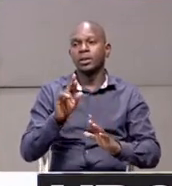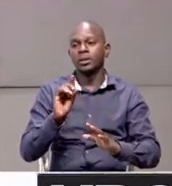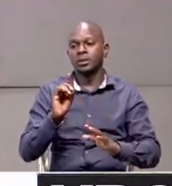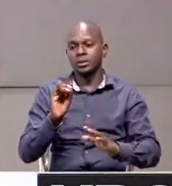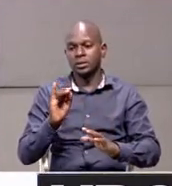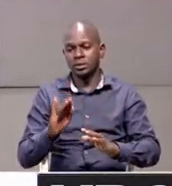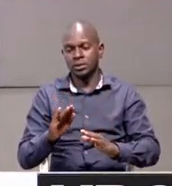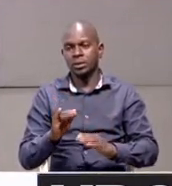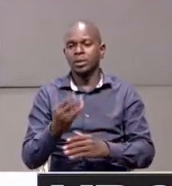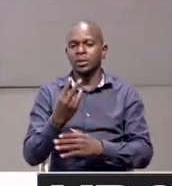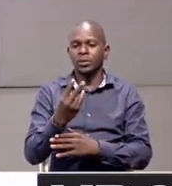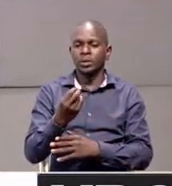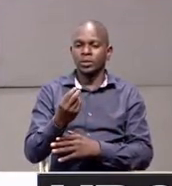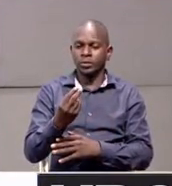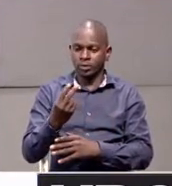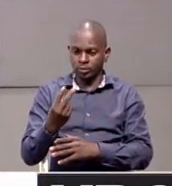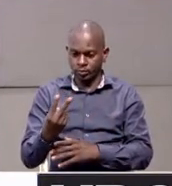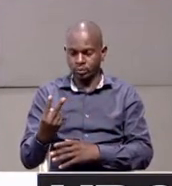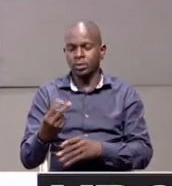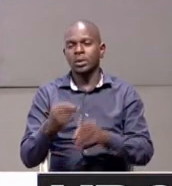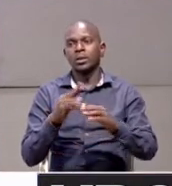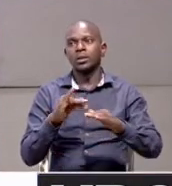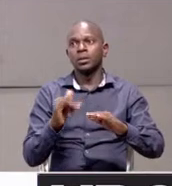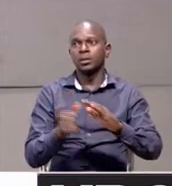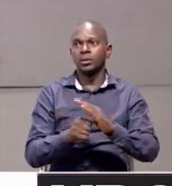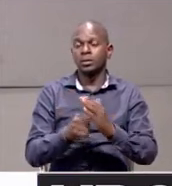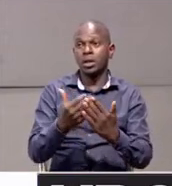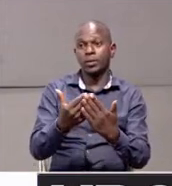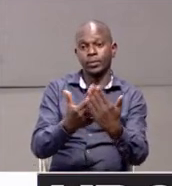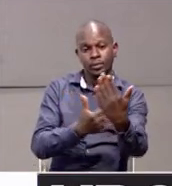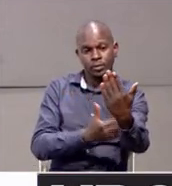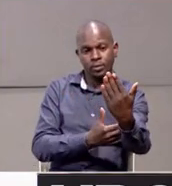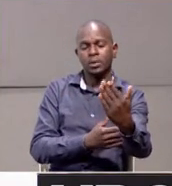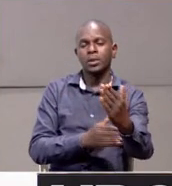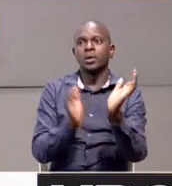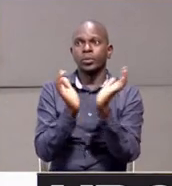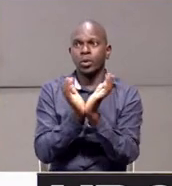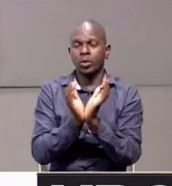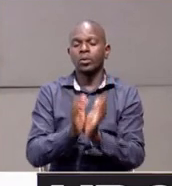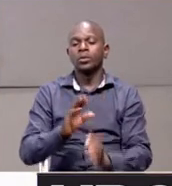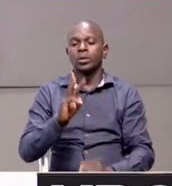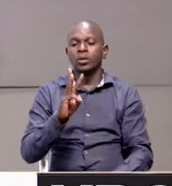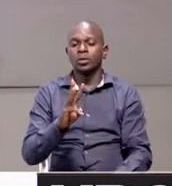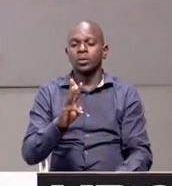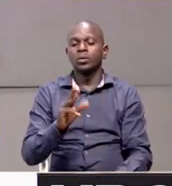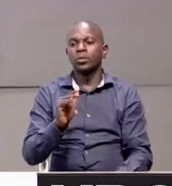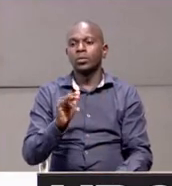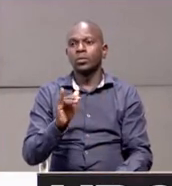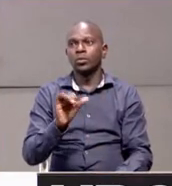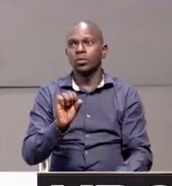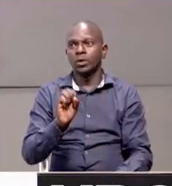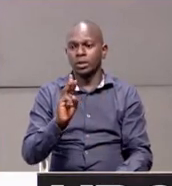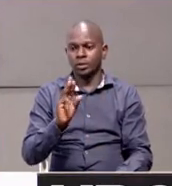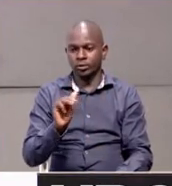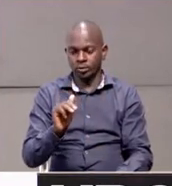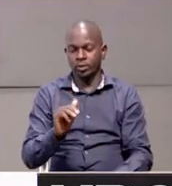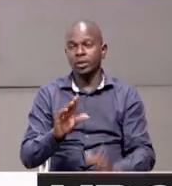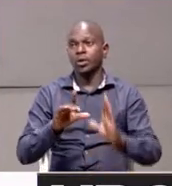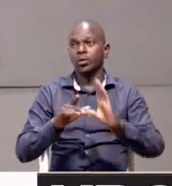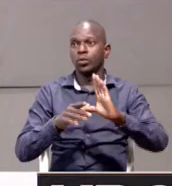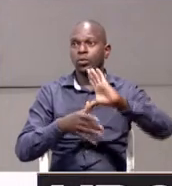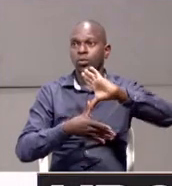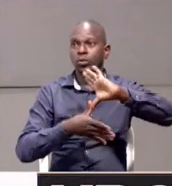when the list of appointed RDCs and deputies was released, Powaiswa's name was shortlisted to the post of deputy RDC in